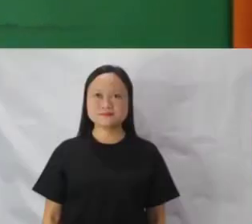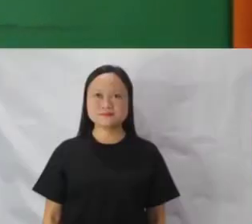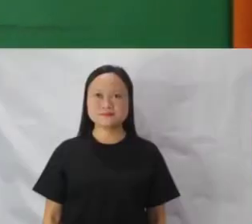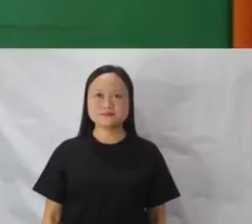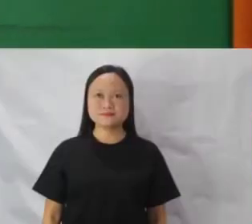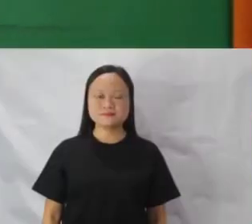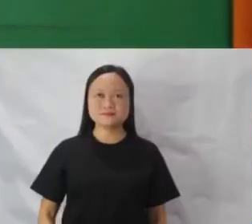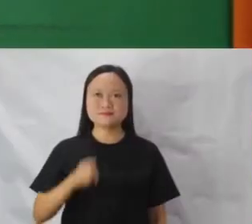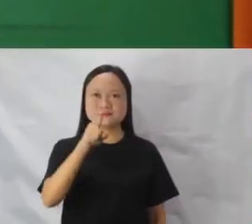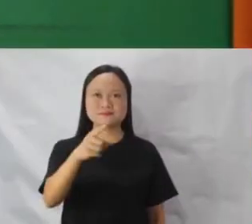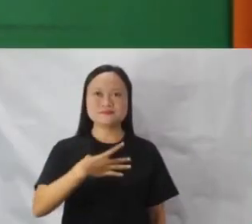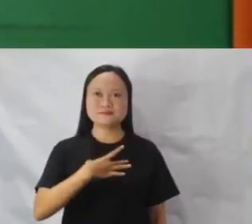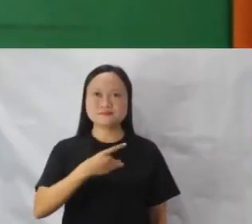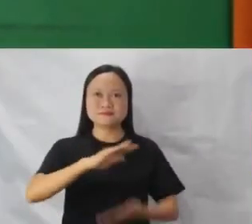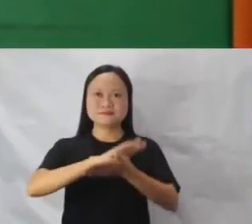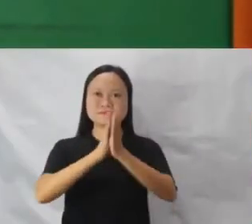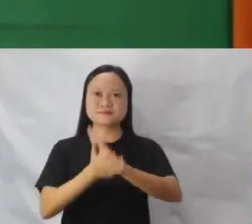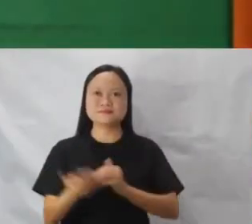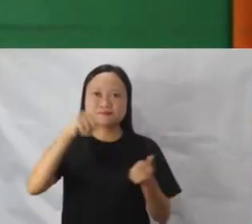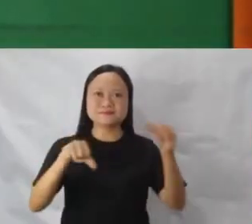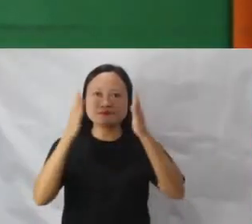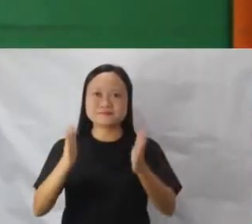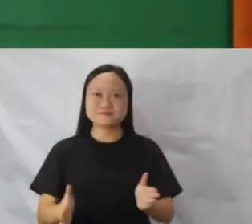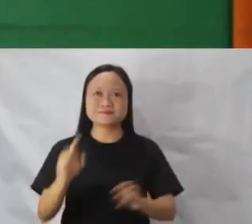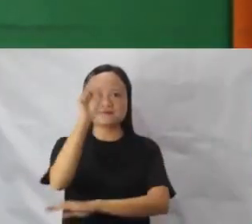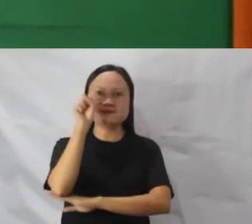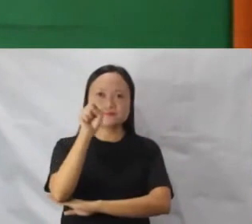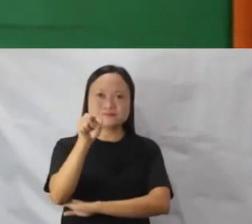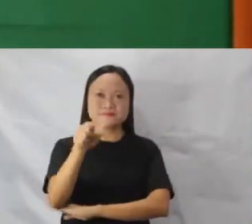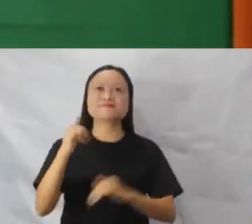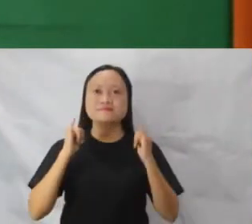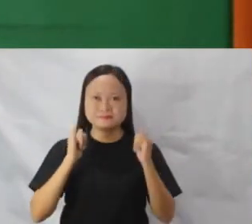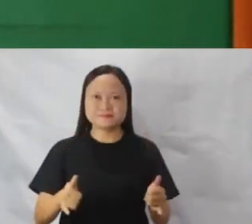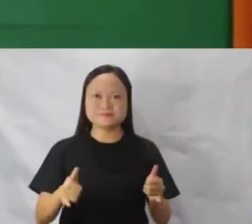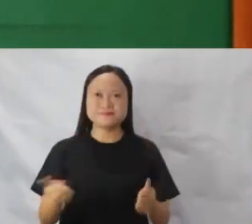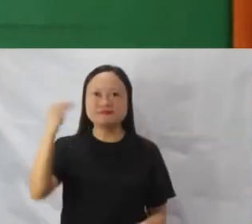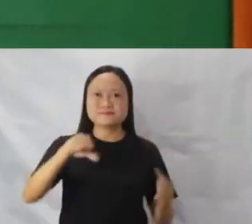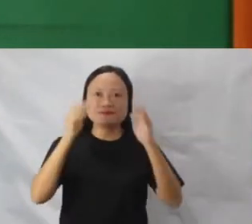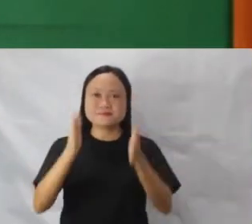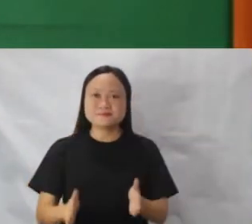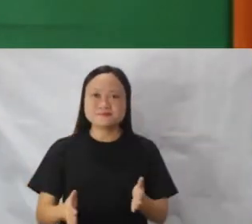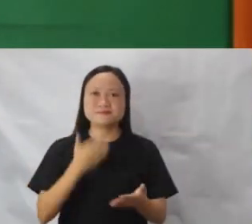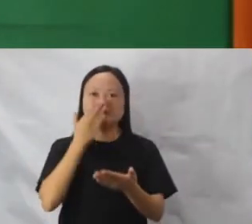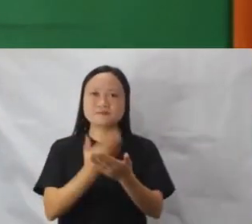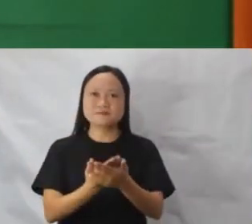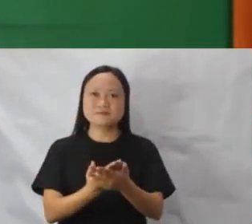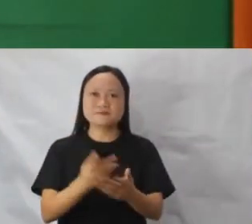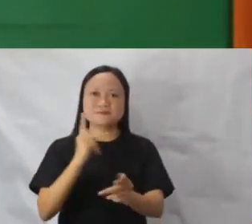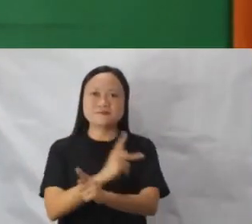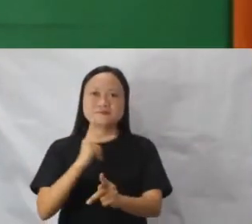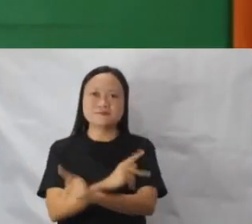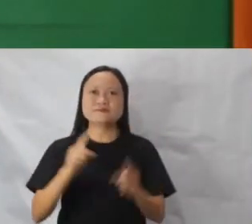Do you like to become a scientist? Me too! Scientists are good in figuring